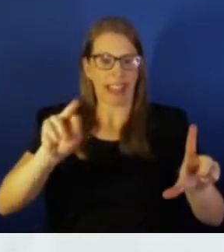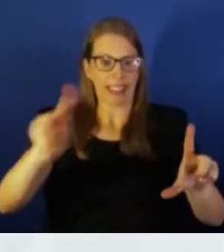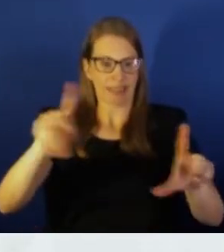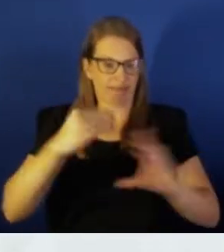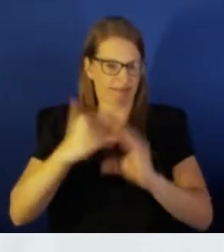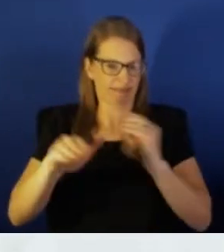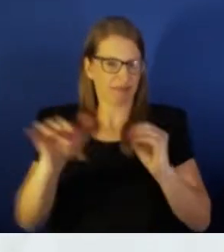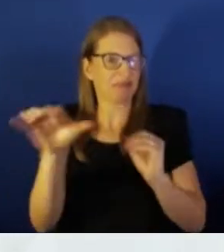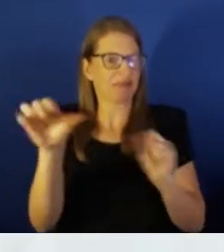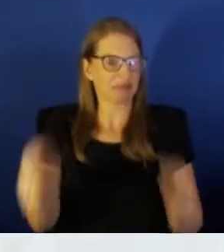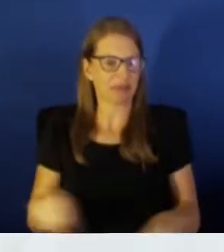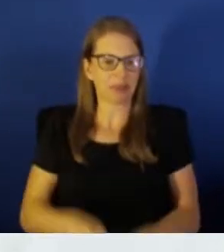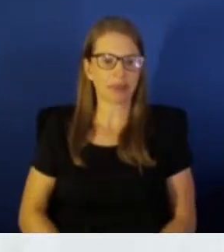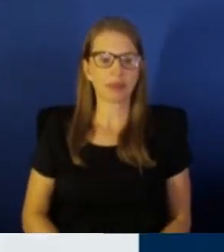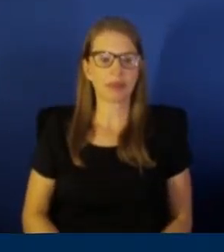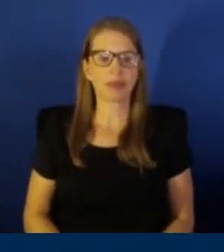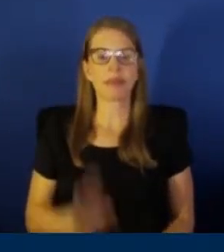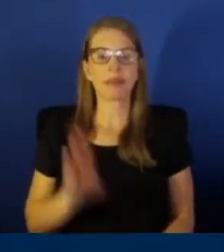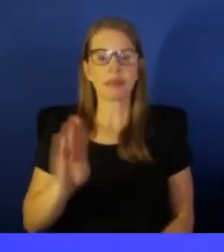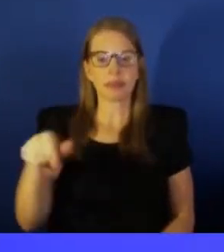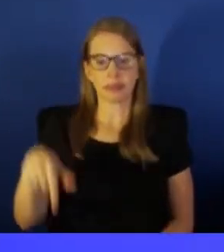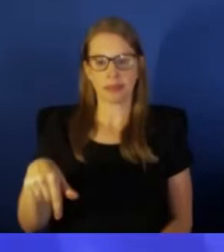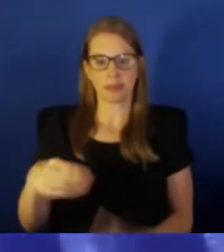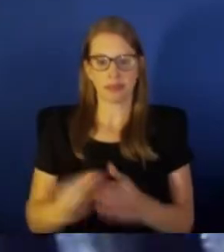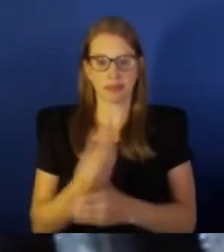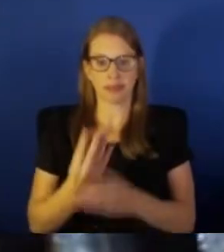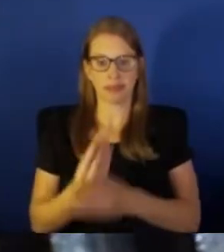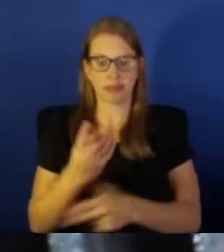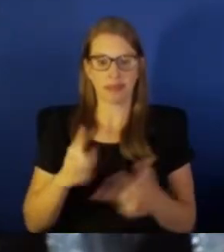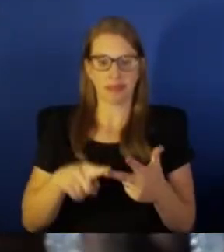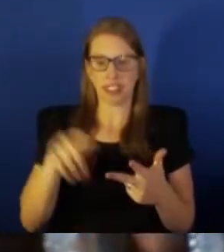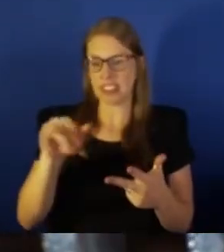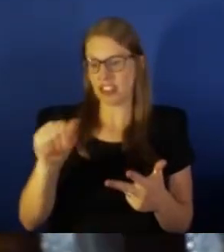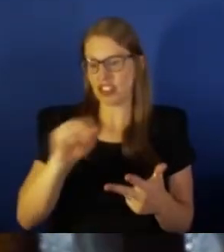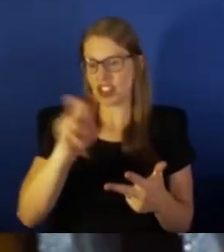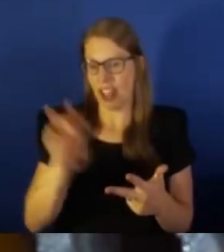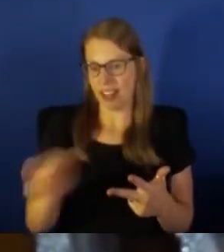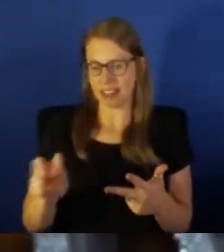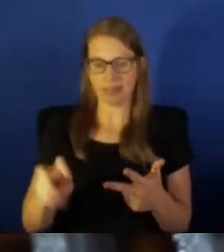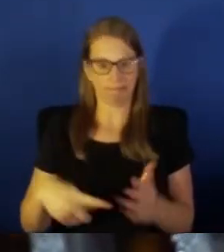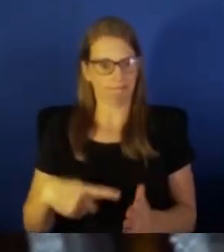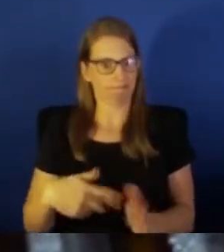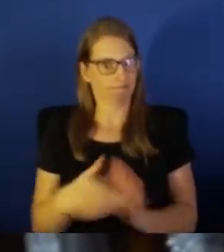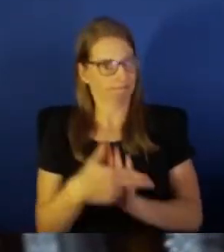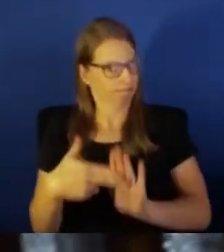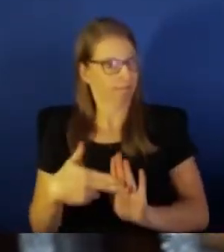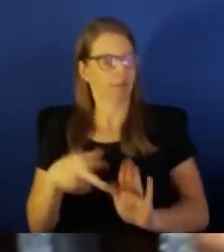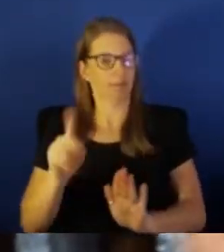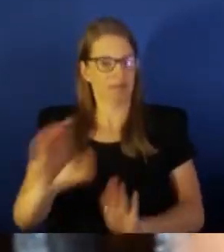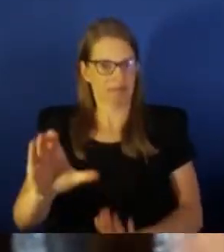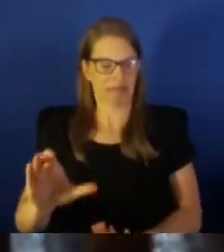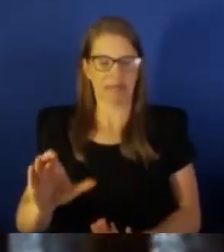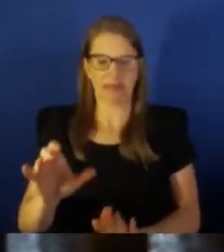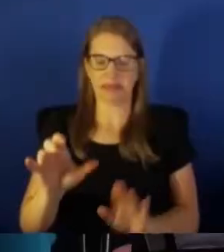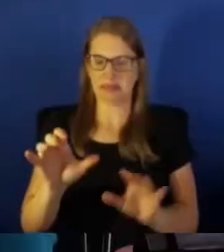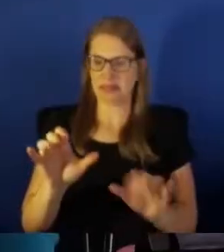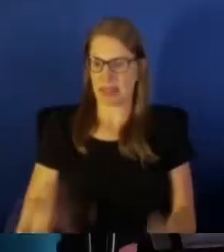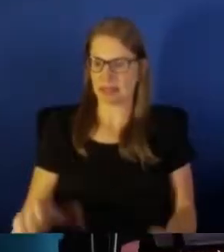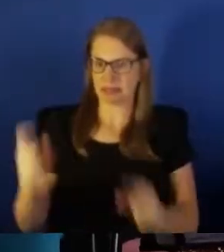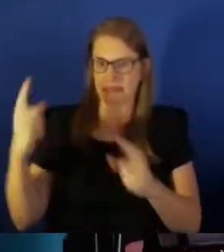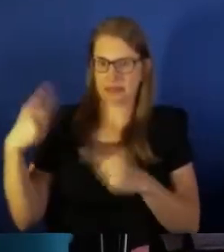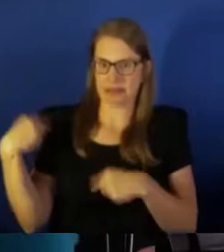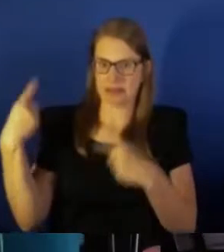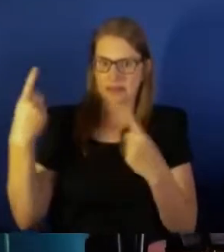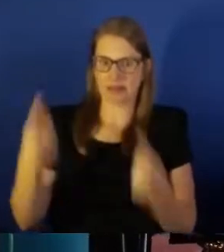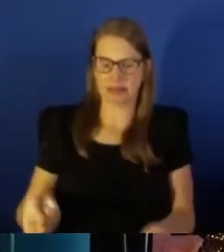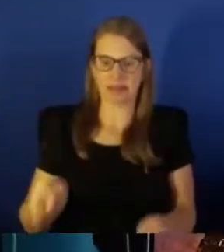screen. Well, barbecue, fountains, and jazz, they all define Kansas City and have since the city's original renaissance back in the